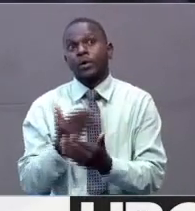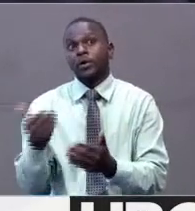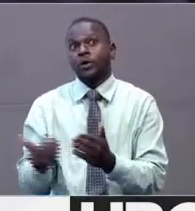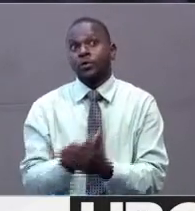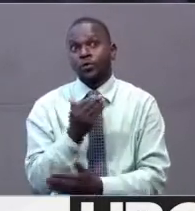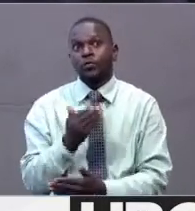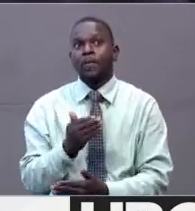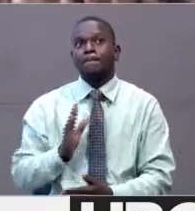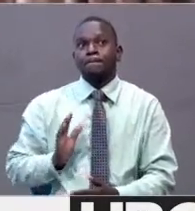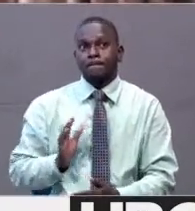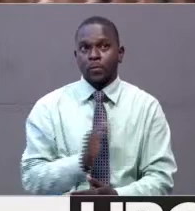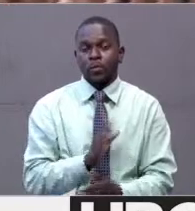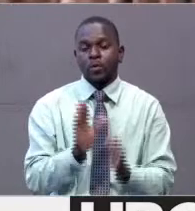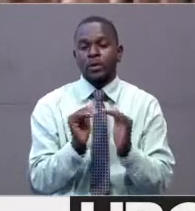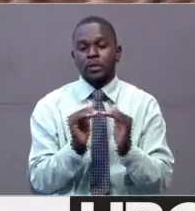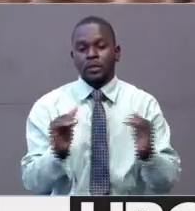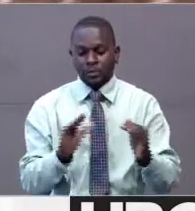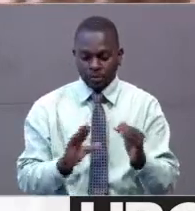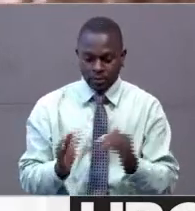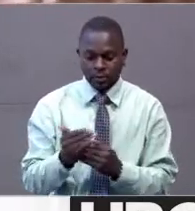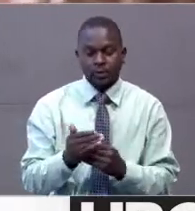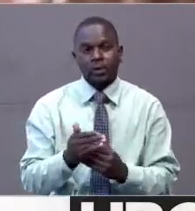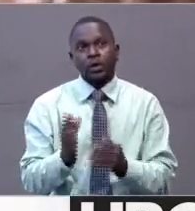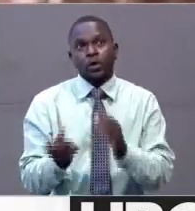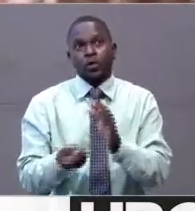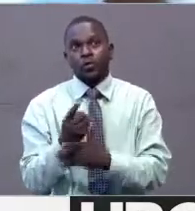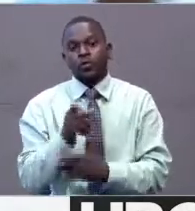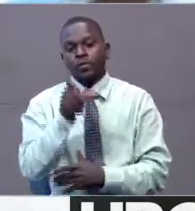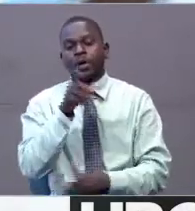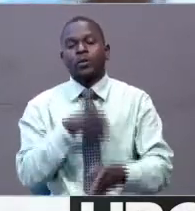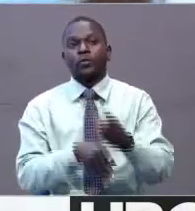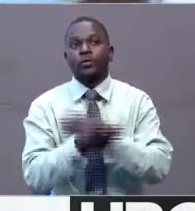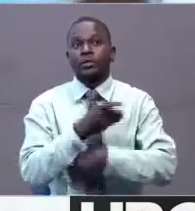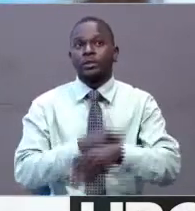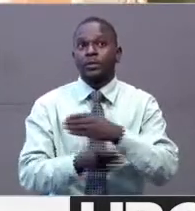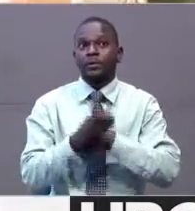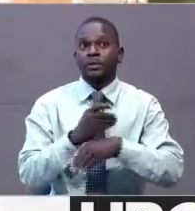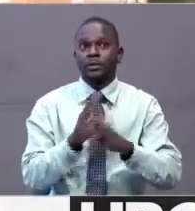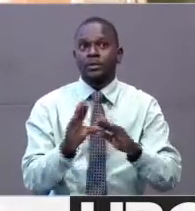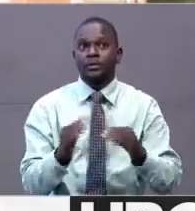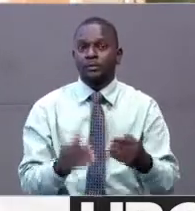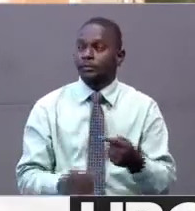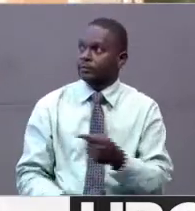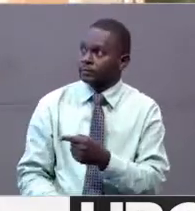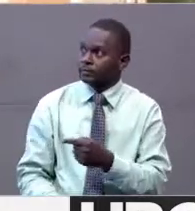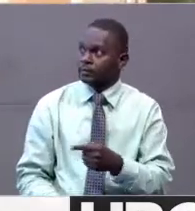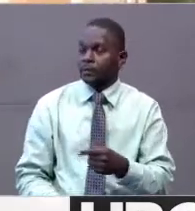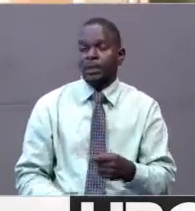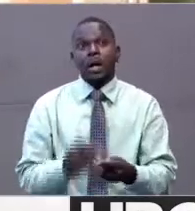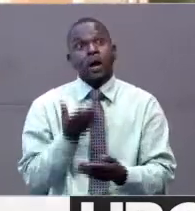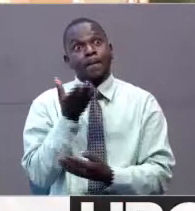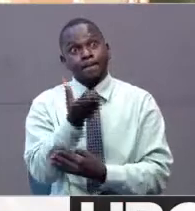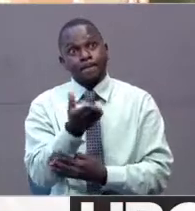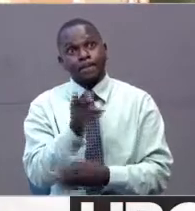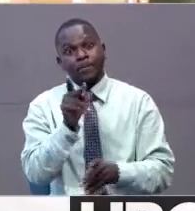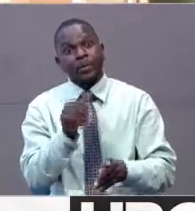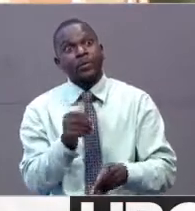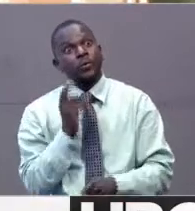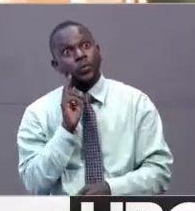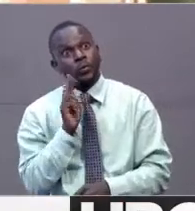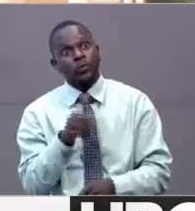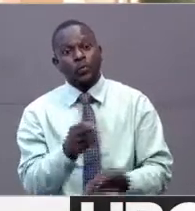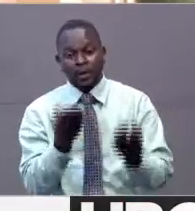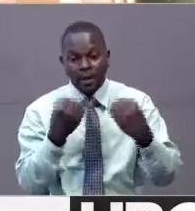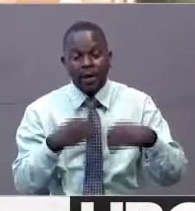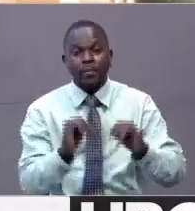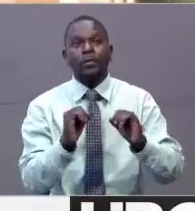to ensure equal access and opportunities for persons with disabilities. When you appear, people look at you like you are